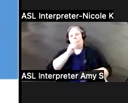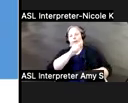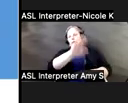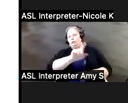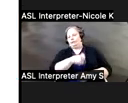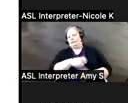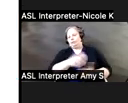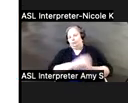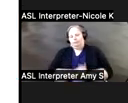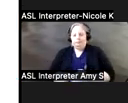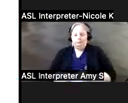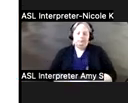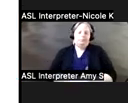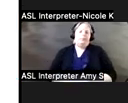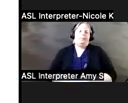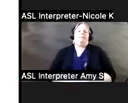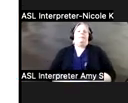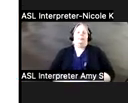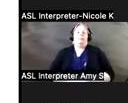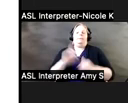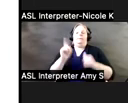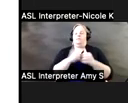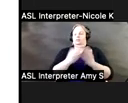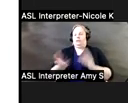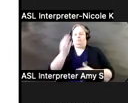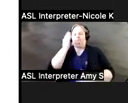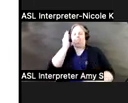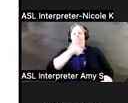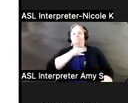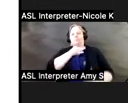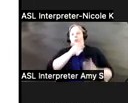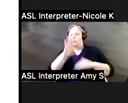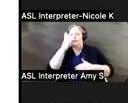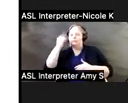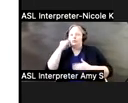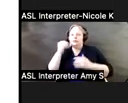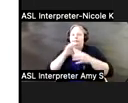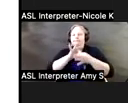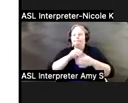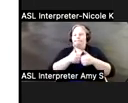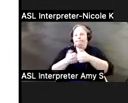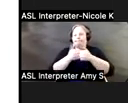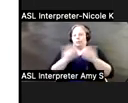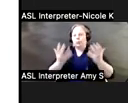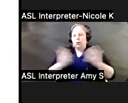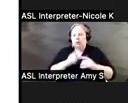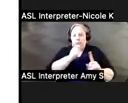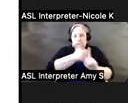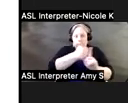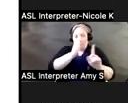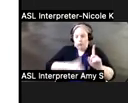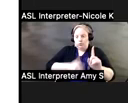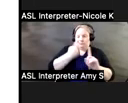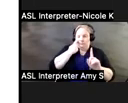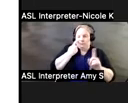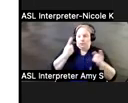them? So the first thing I want to know is, what's their experience with gaming? So has this person recently had a,